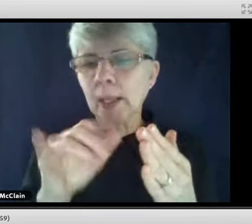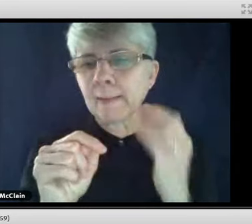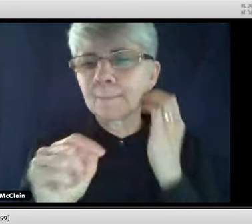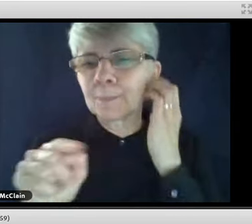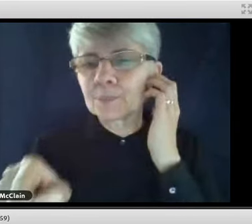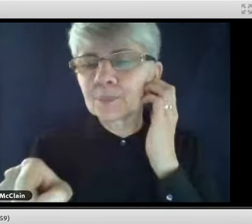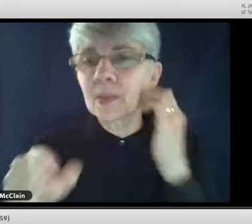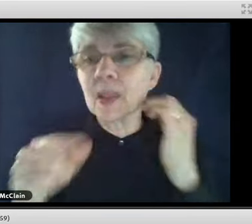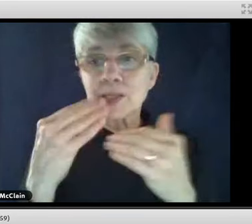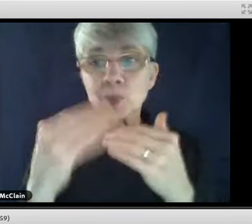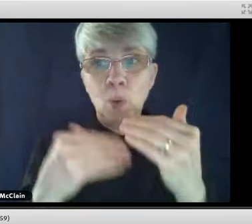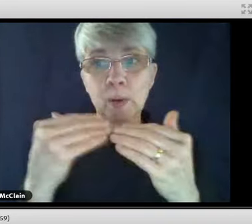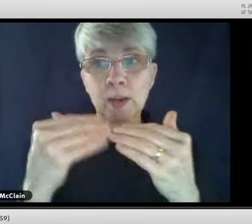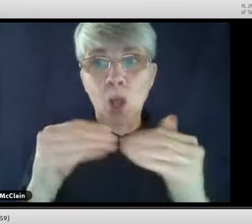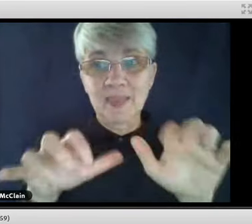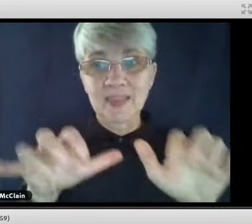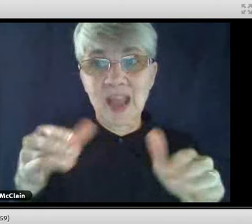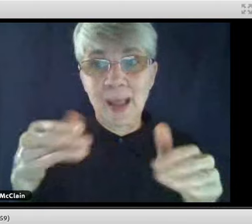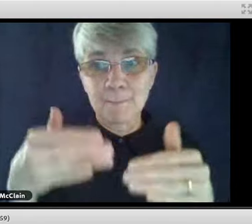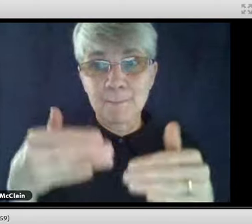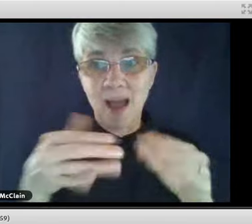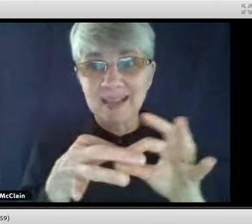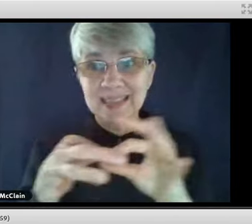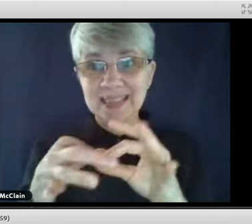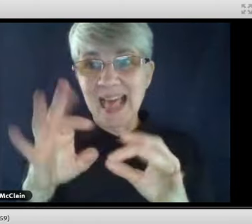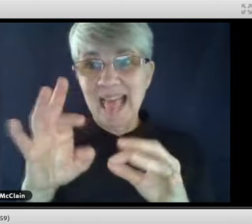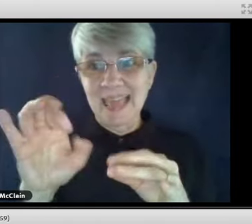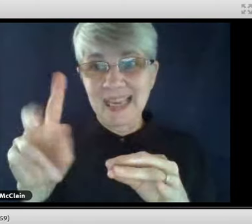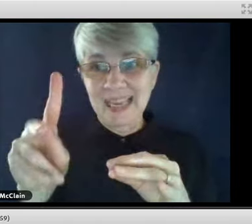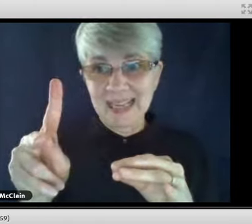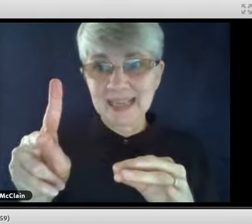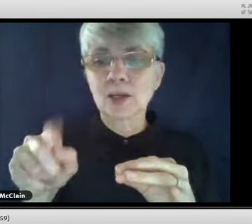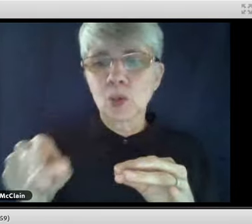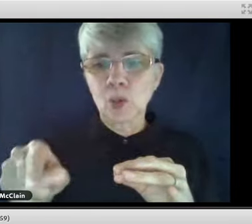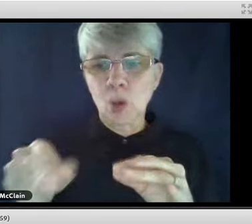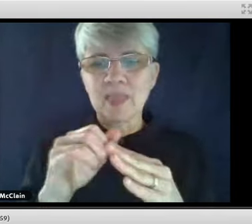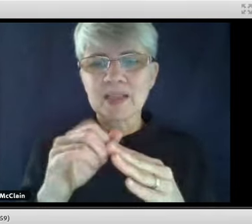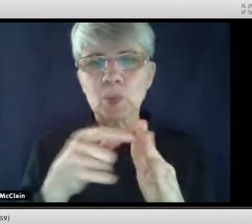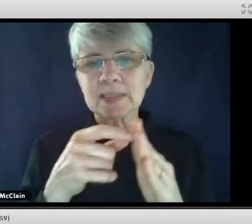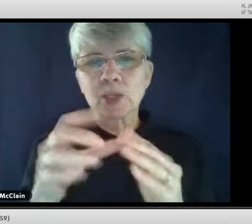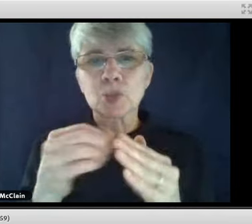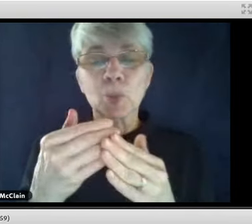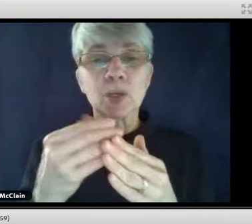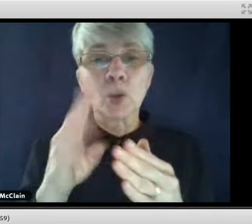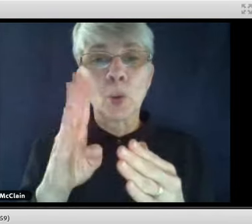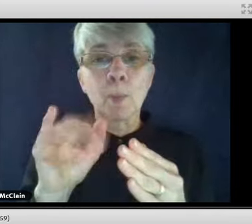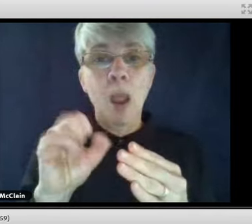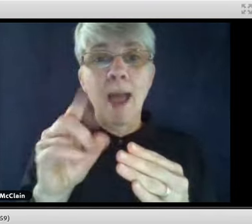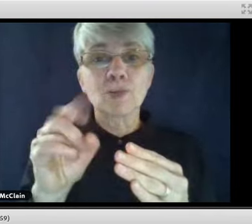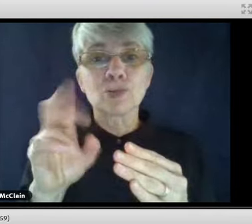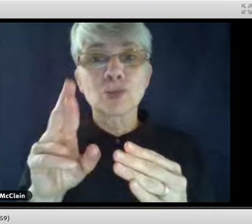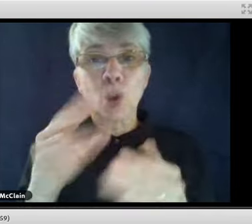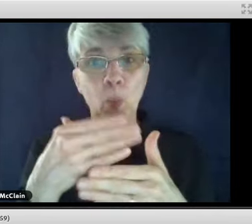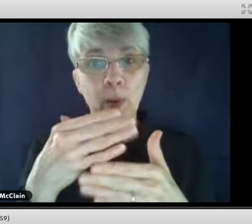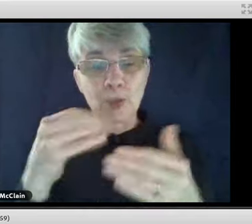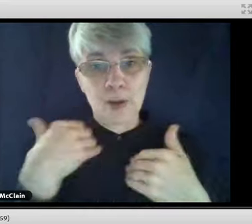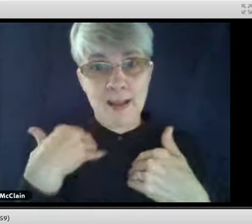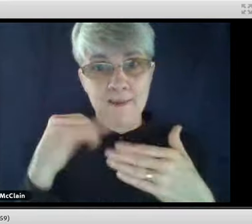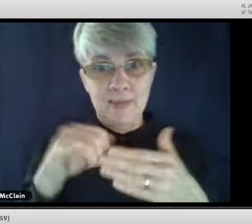as we're going along. Okay, so here, if you just kind of, go out, this will take you out to a new browser window and have that. Okay,